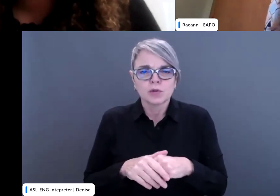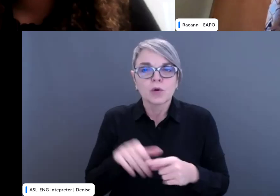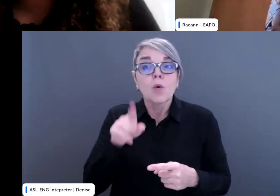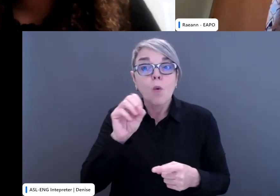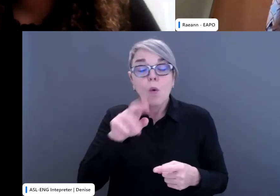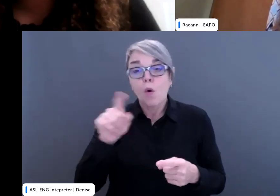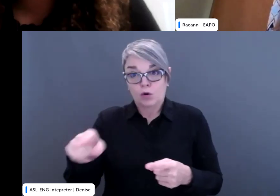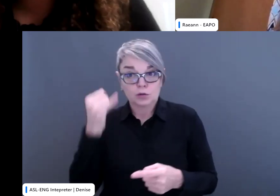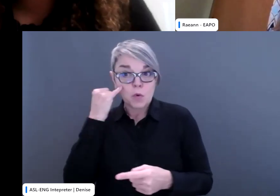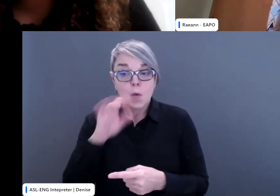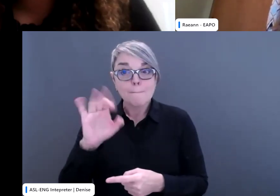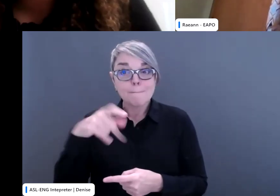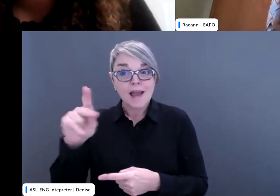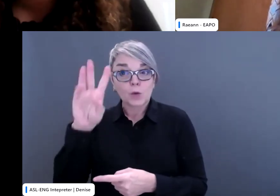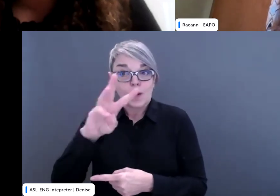that safe to use too?